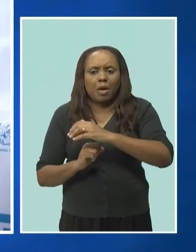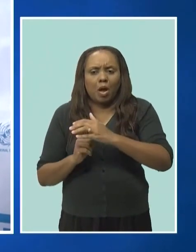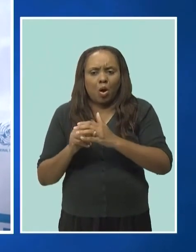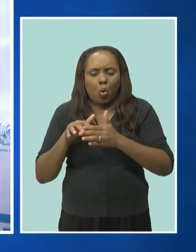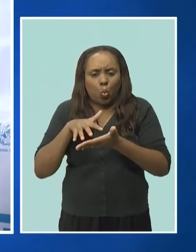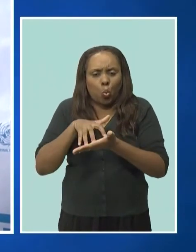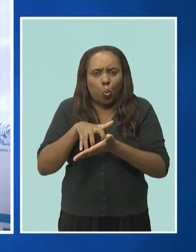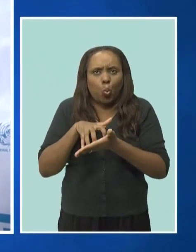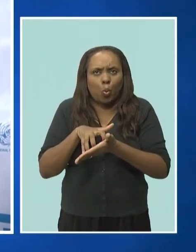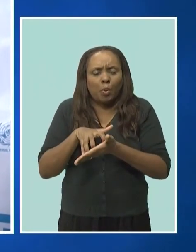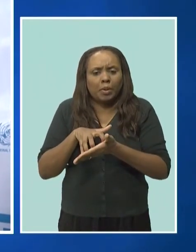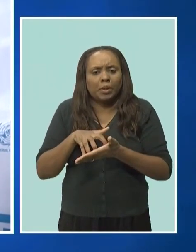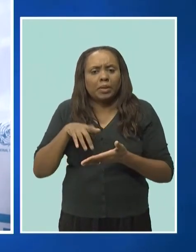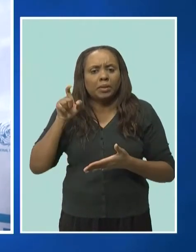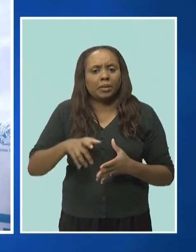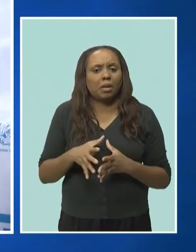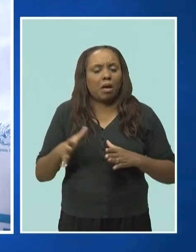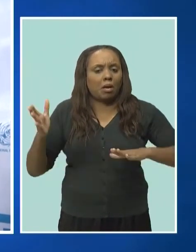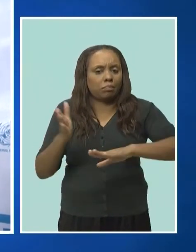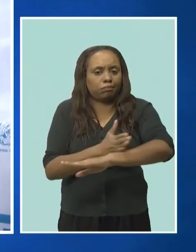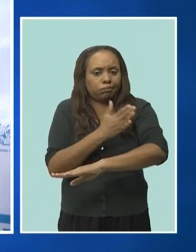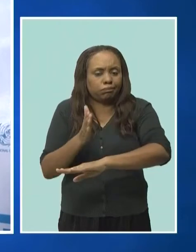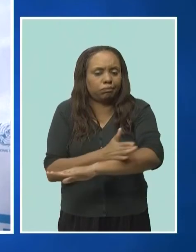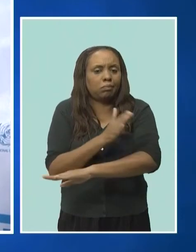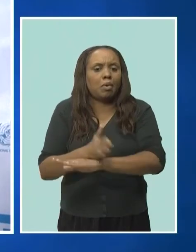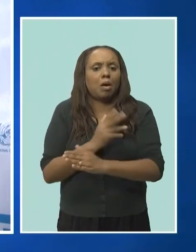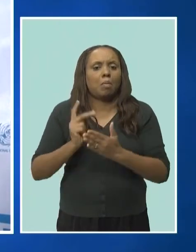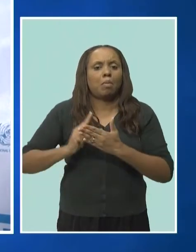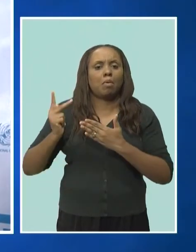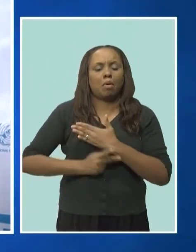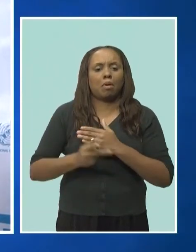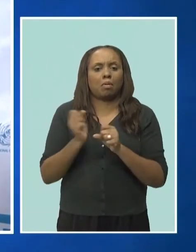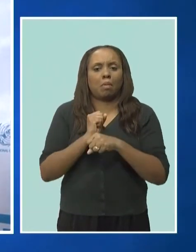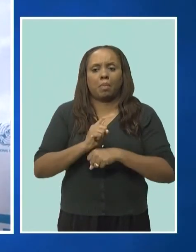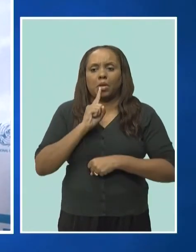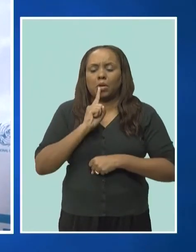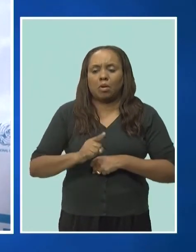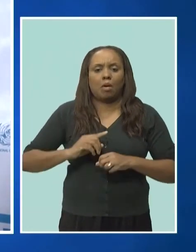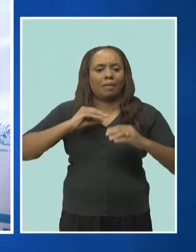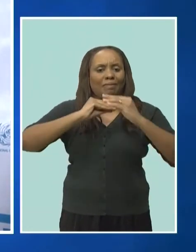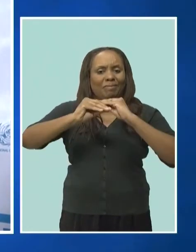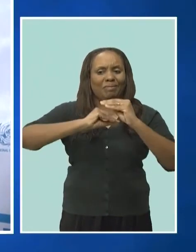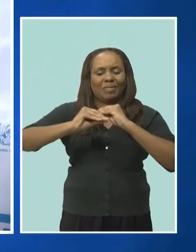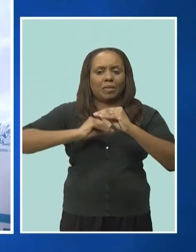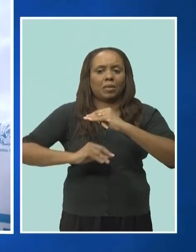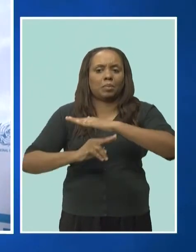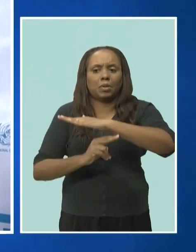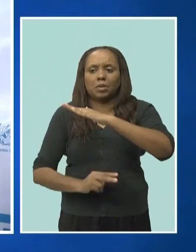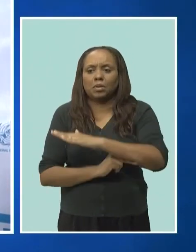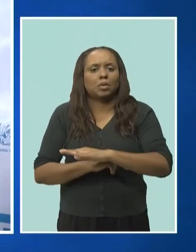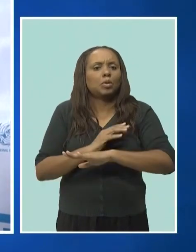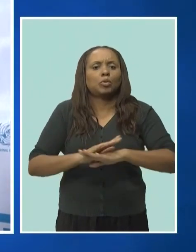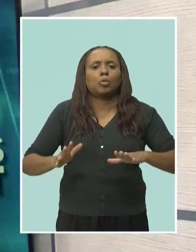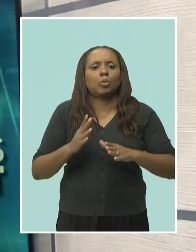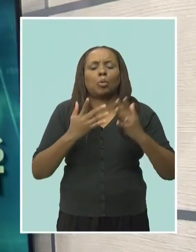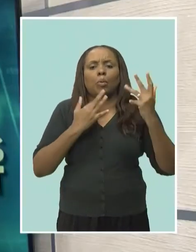to maintenance. You know, there's got to be a program of maintenance to keep inspecting the bridges and fixing them. Don't wait till you fall down.